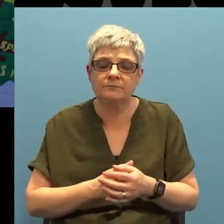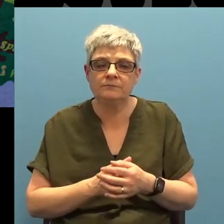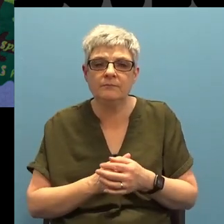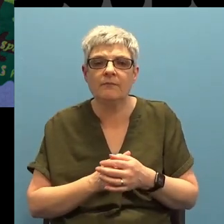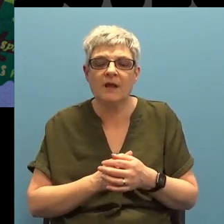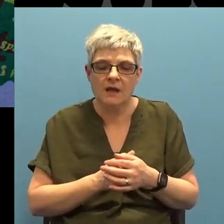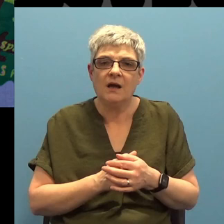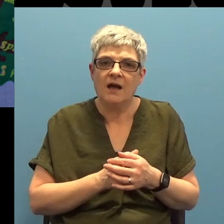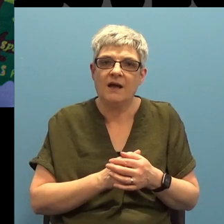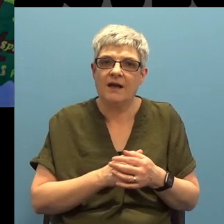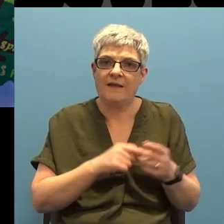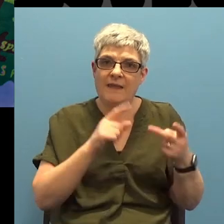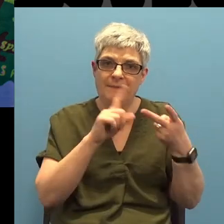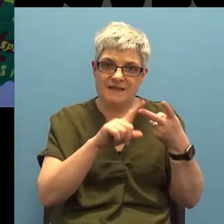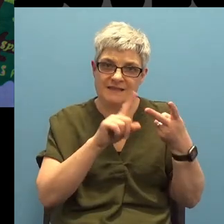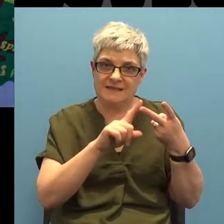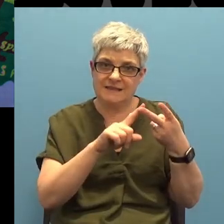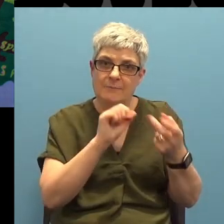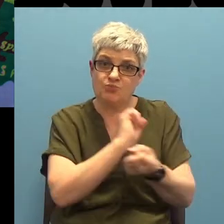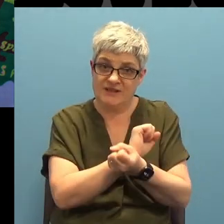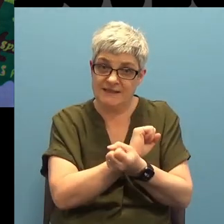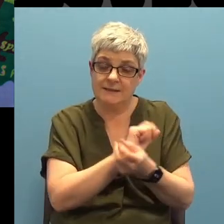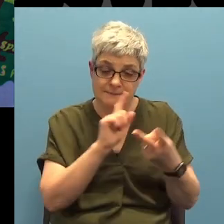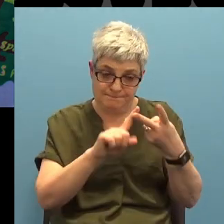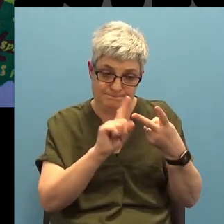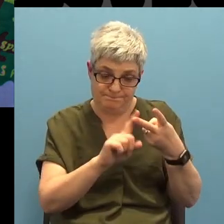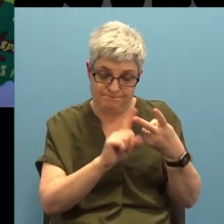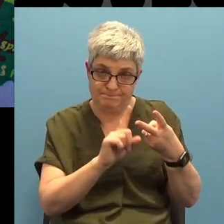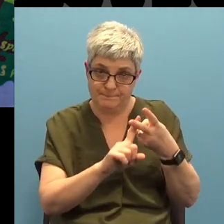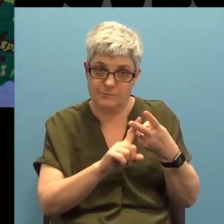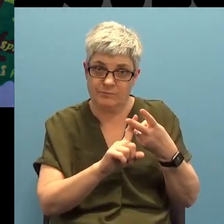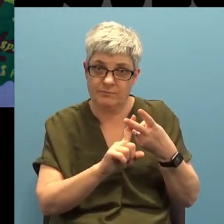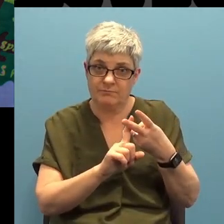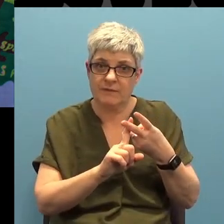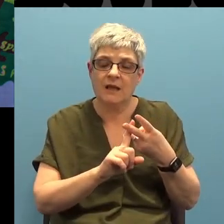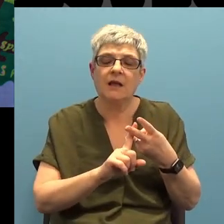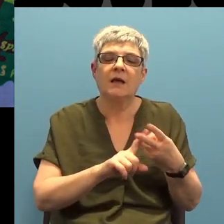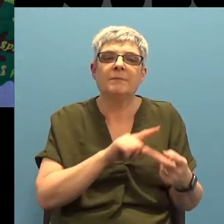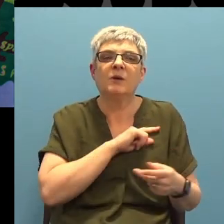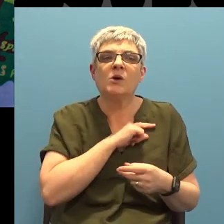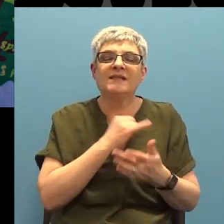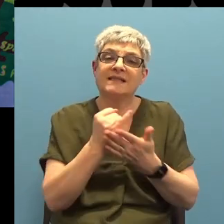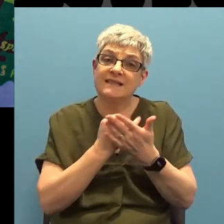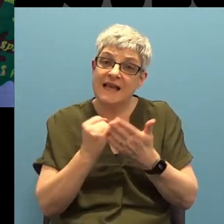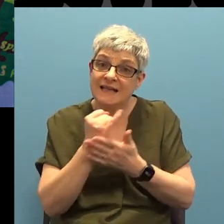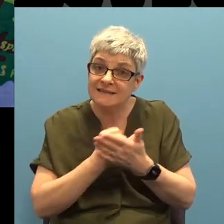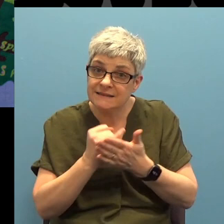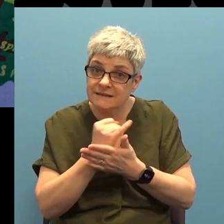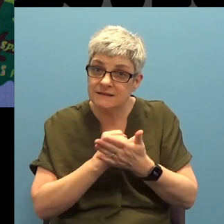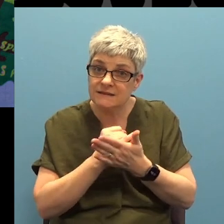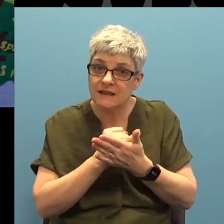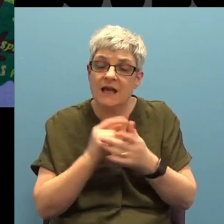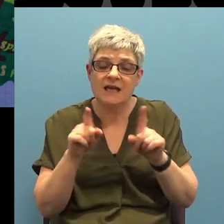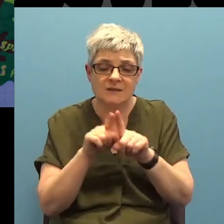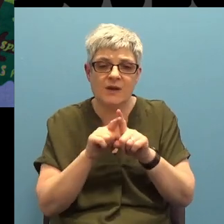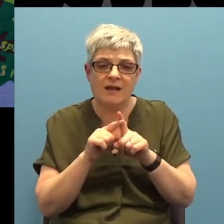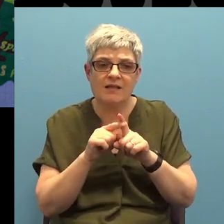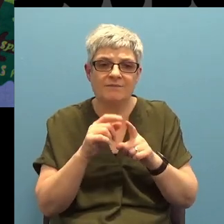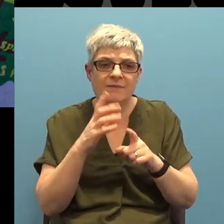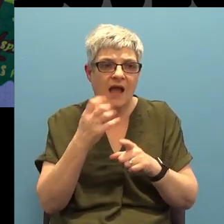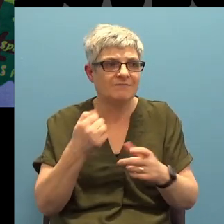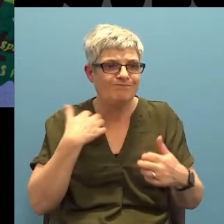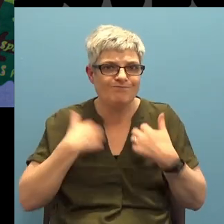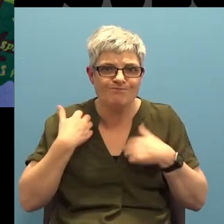And that leads me to captivity, imprisonment, whatever word you want to use, because sin also has this really interesting way